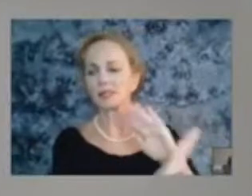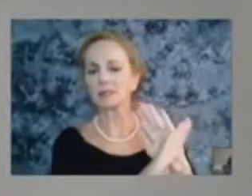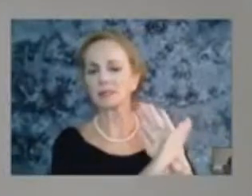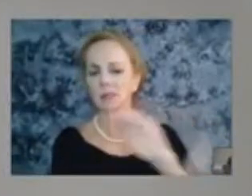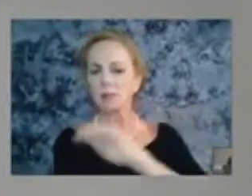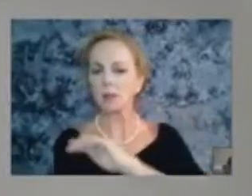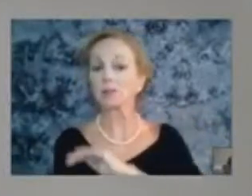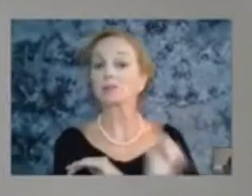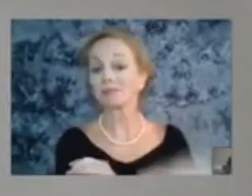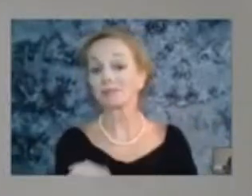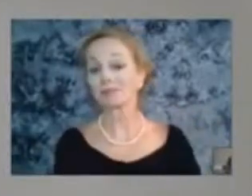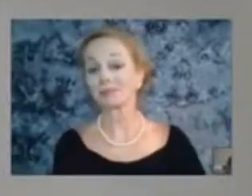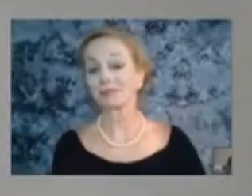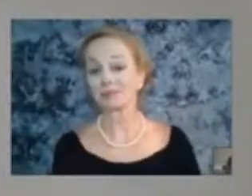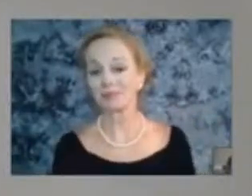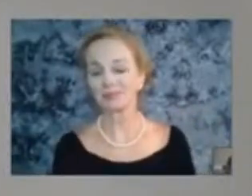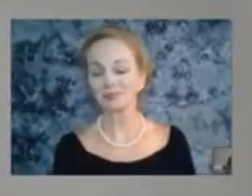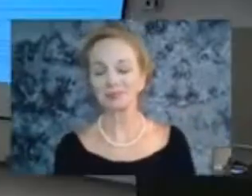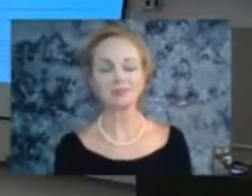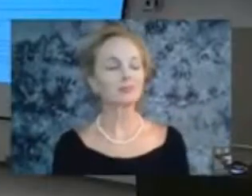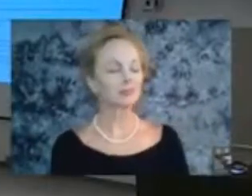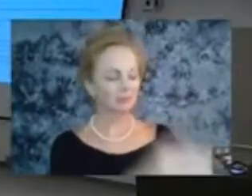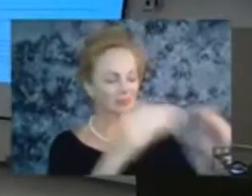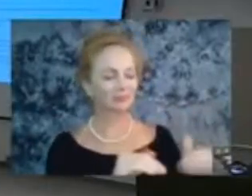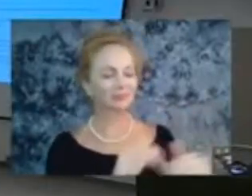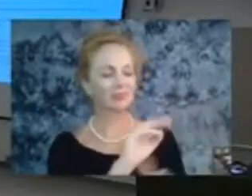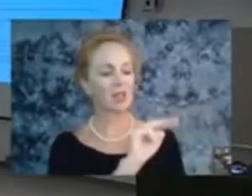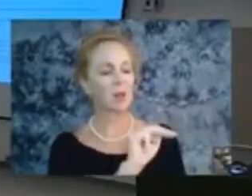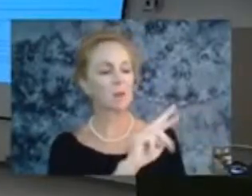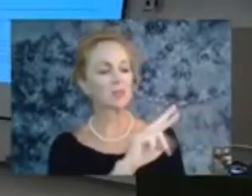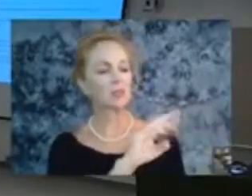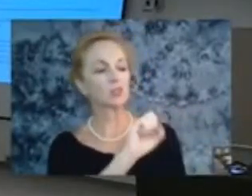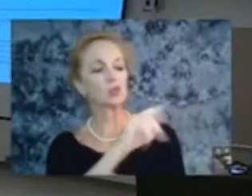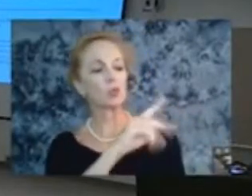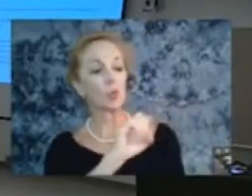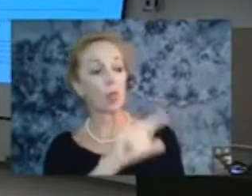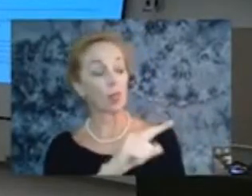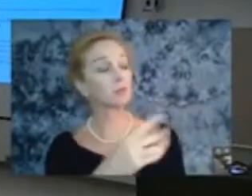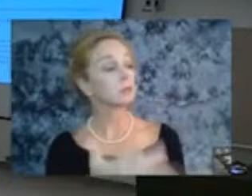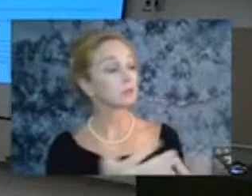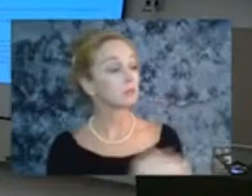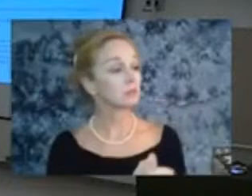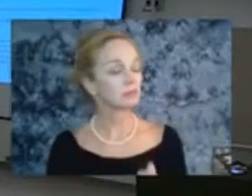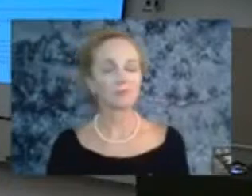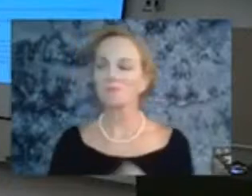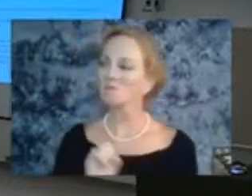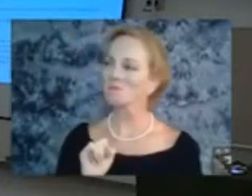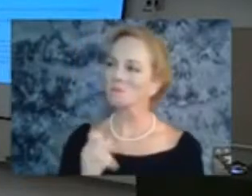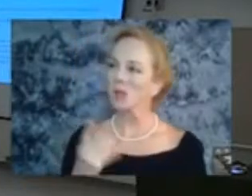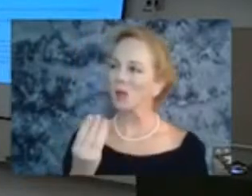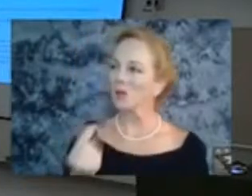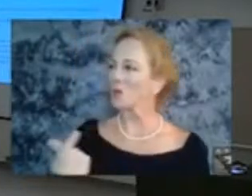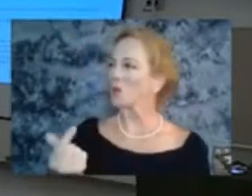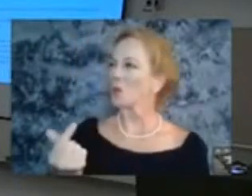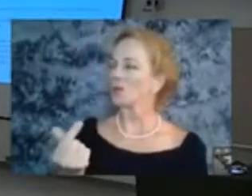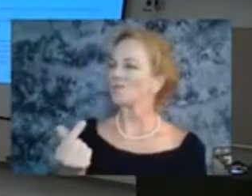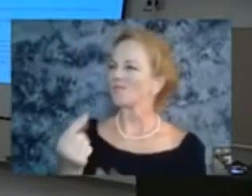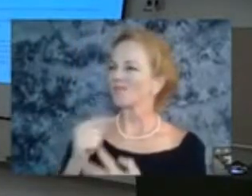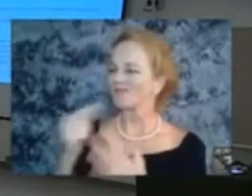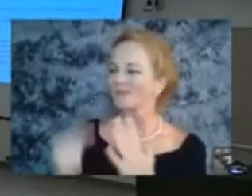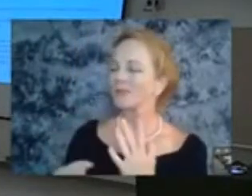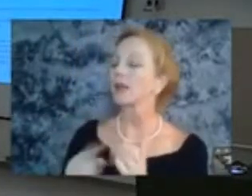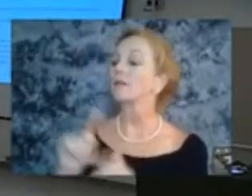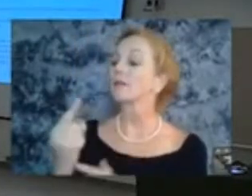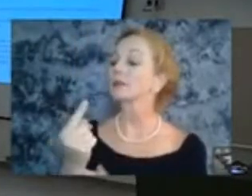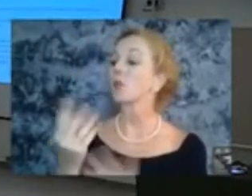Okay, Mr. Schul. Yeah, I have a few questions and comments that I just want to run through, and I'll try to be brief. So first I want to talk